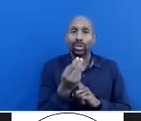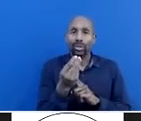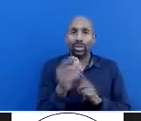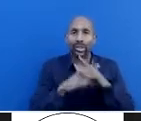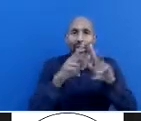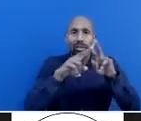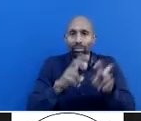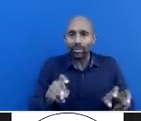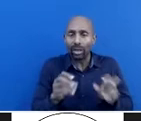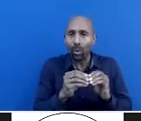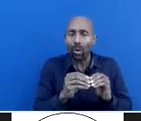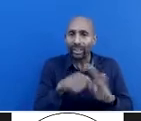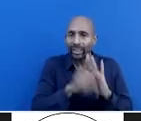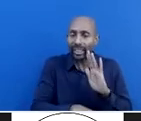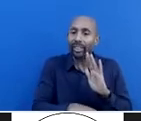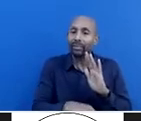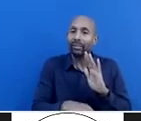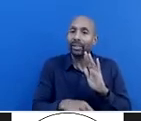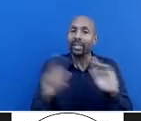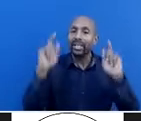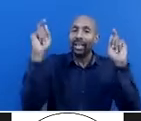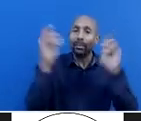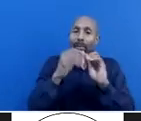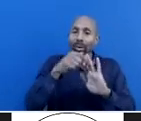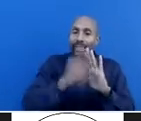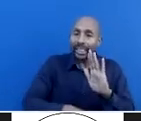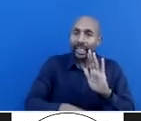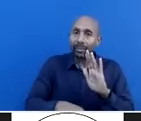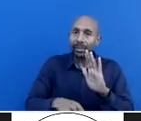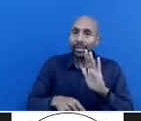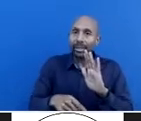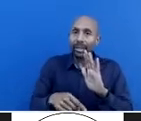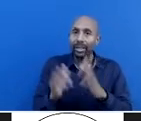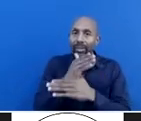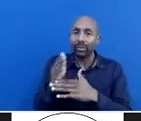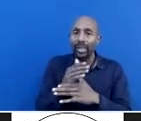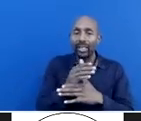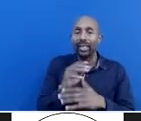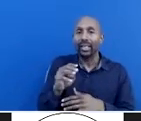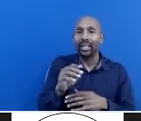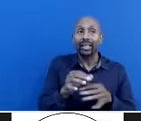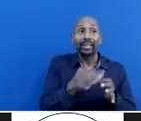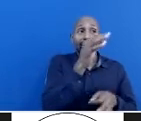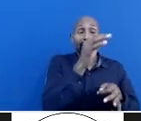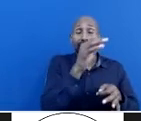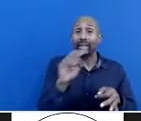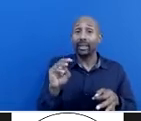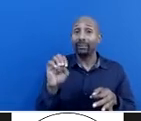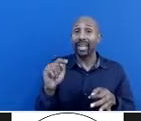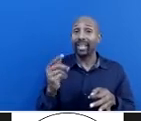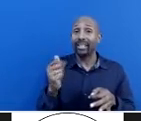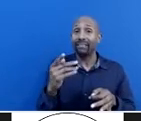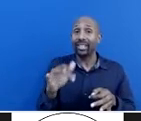the line between the metaphysical and the material is a healing from that trauma. And it